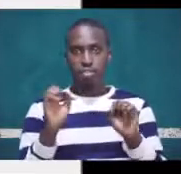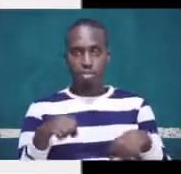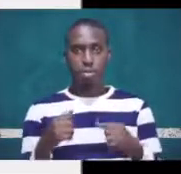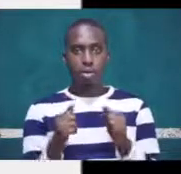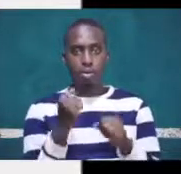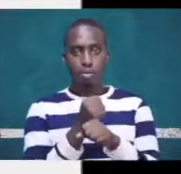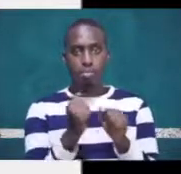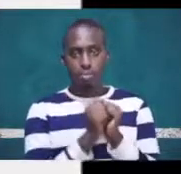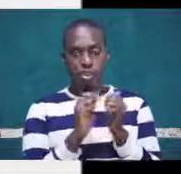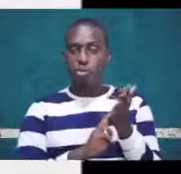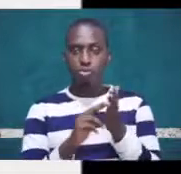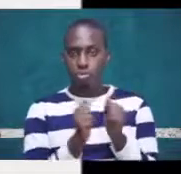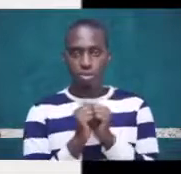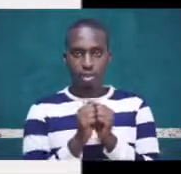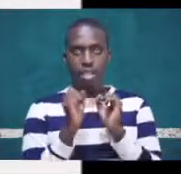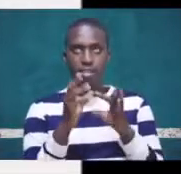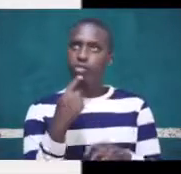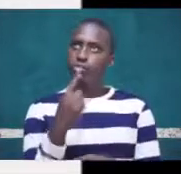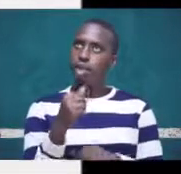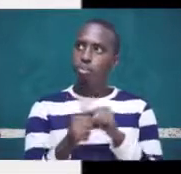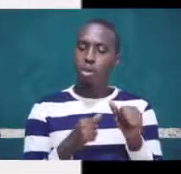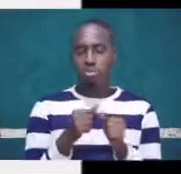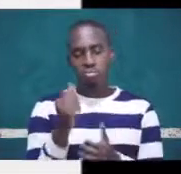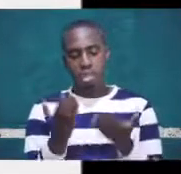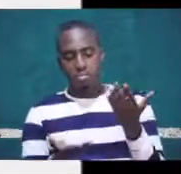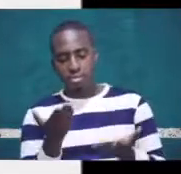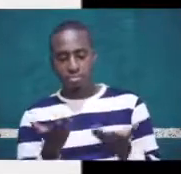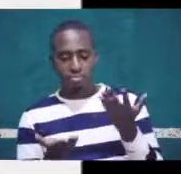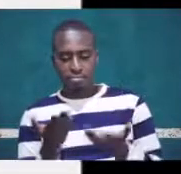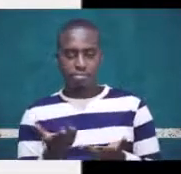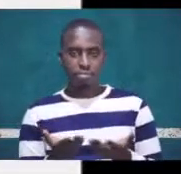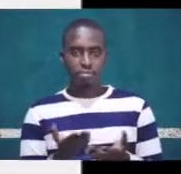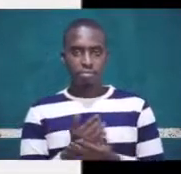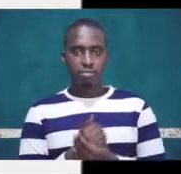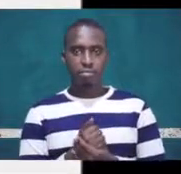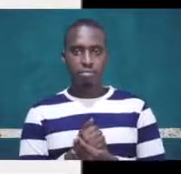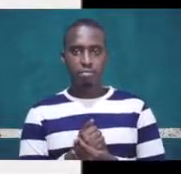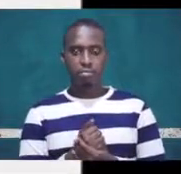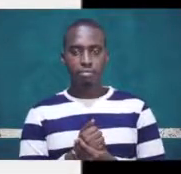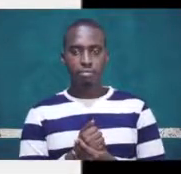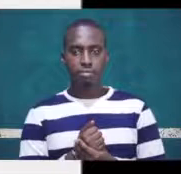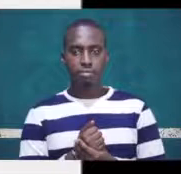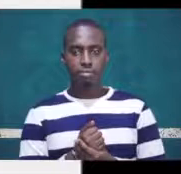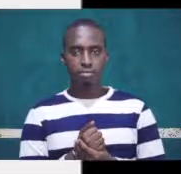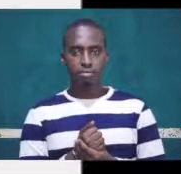We can have, if you talk about maybe the toothpaste